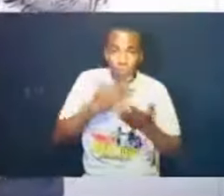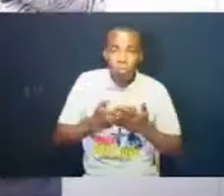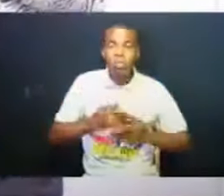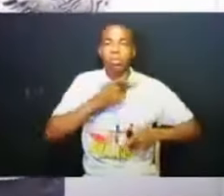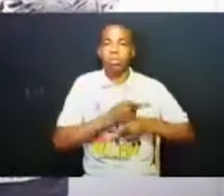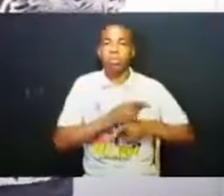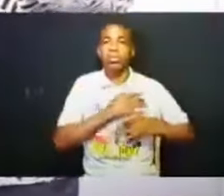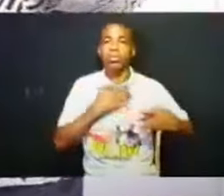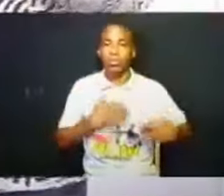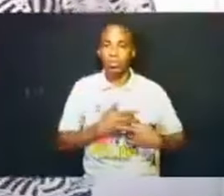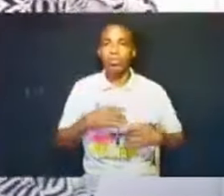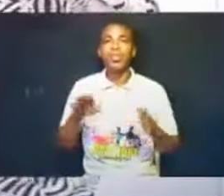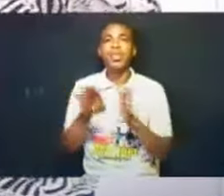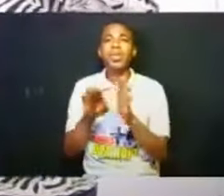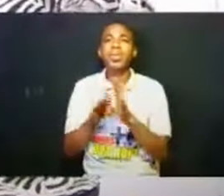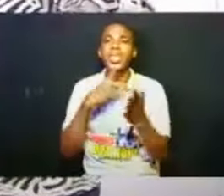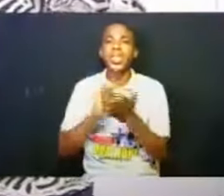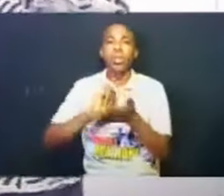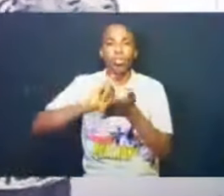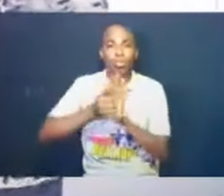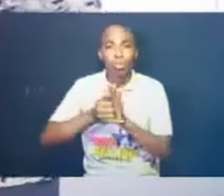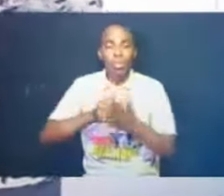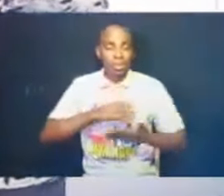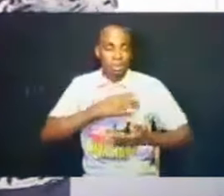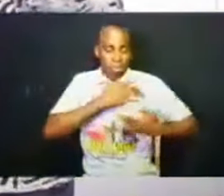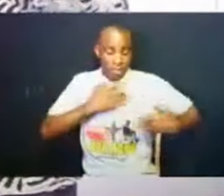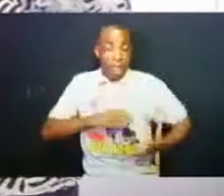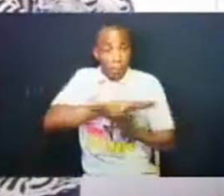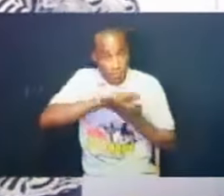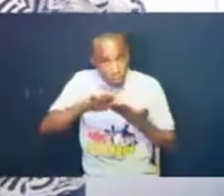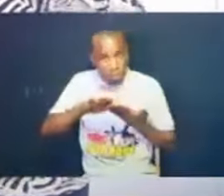pure in heart, for they shall see God.